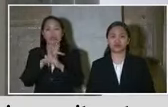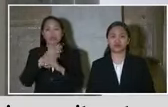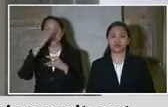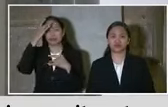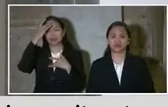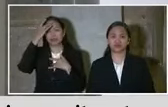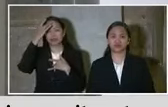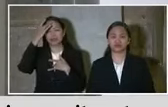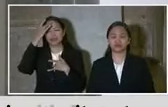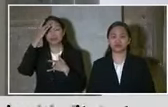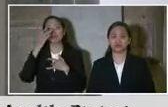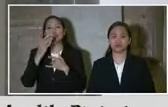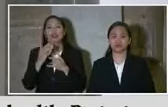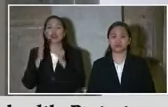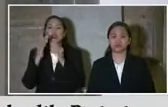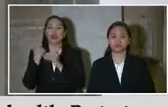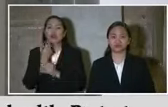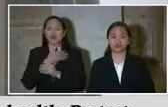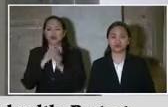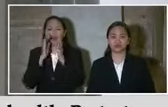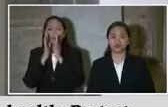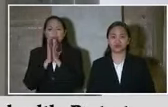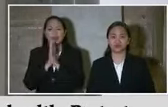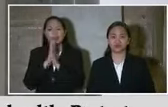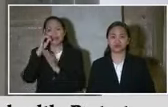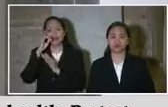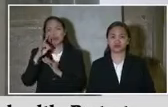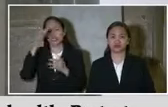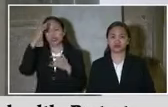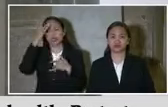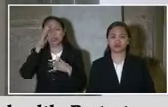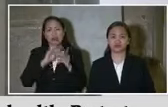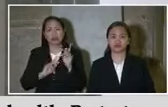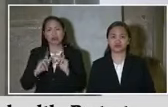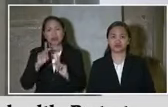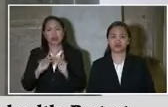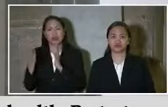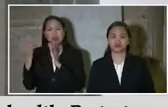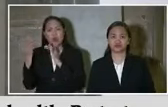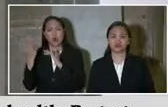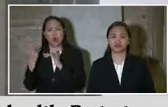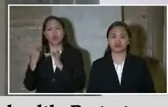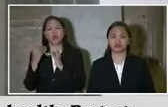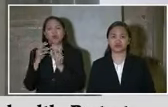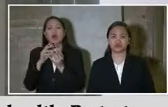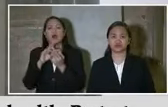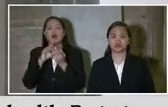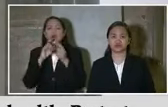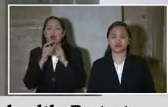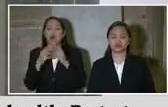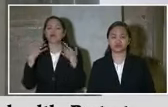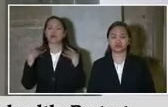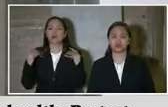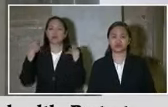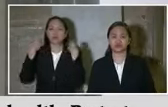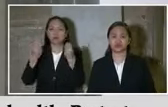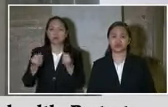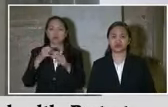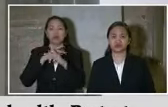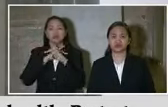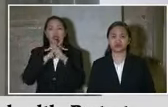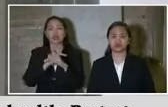disease. We pray for those afflicted. May they be restored to health. Protect those who